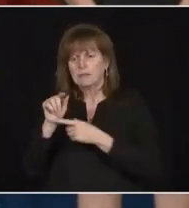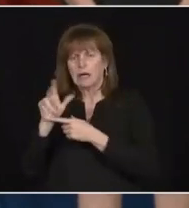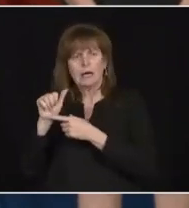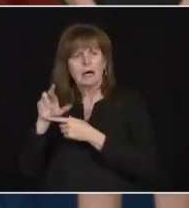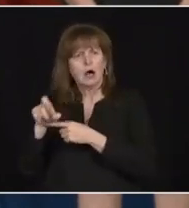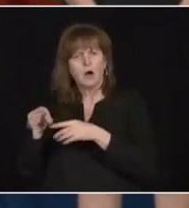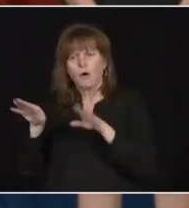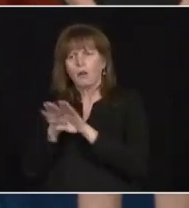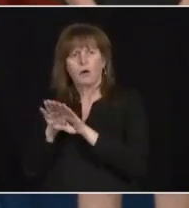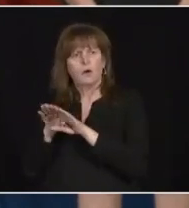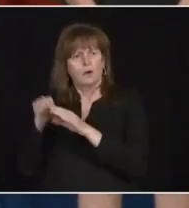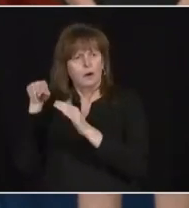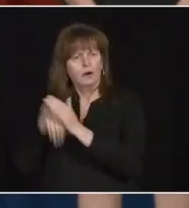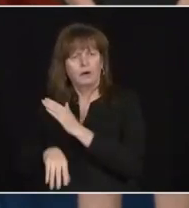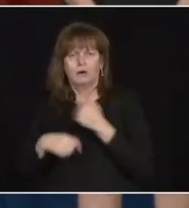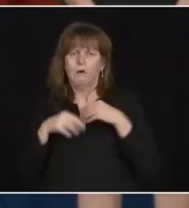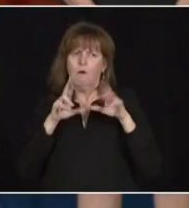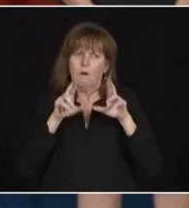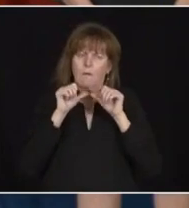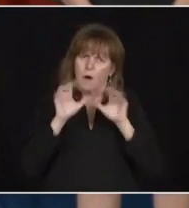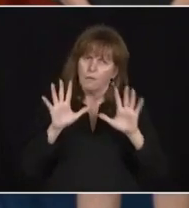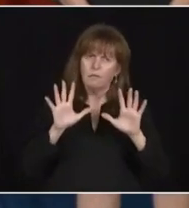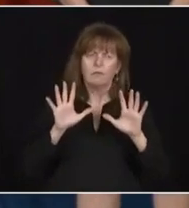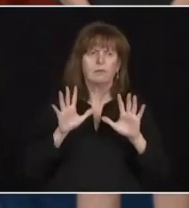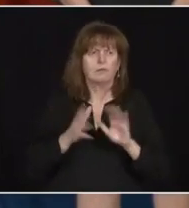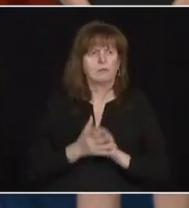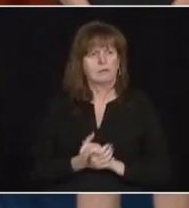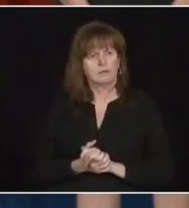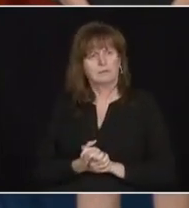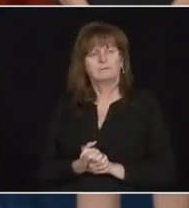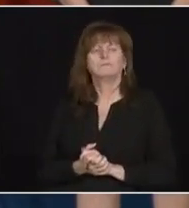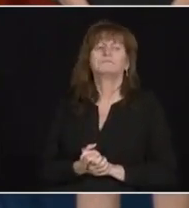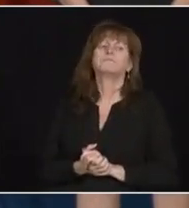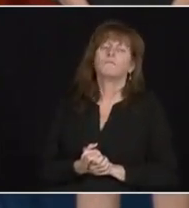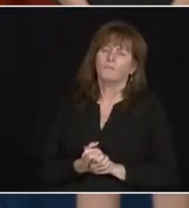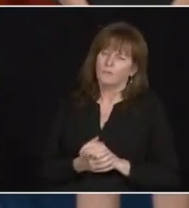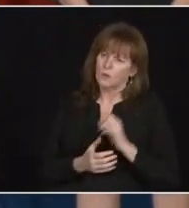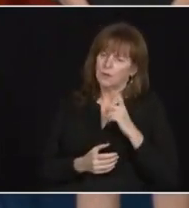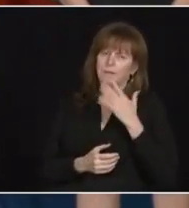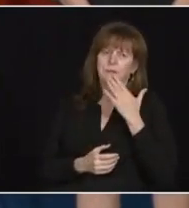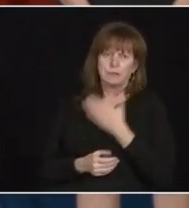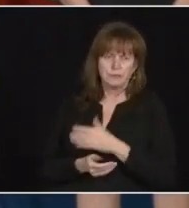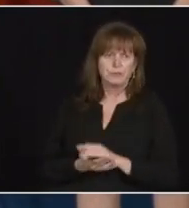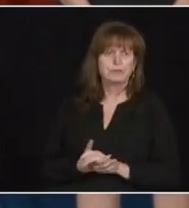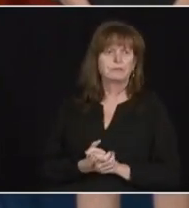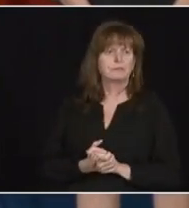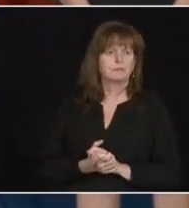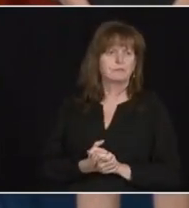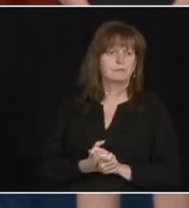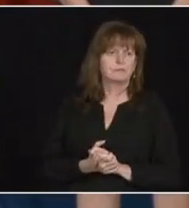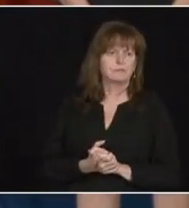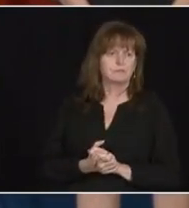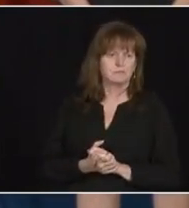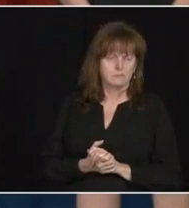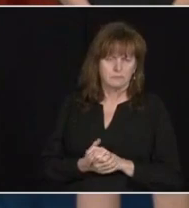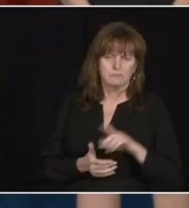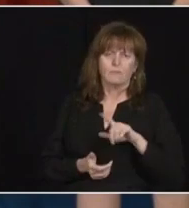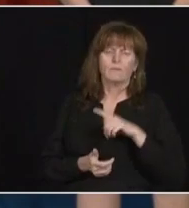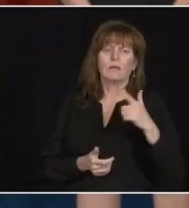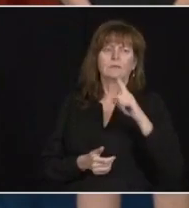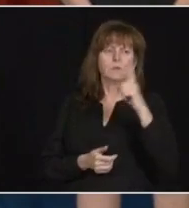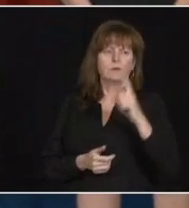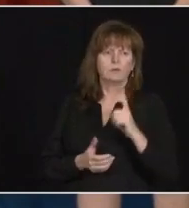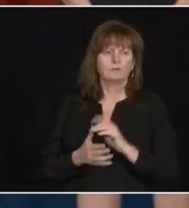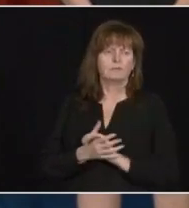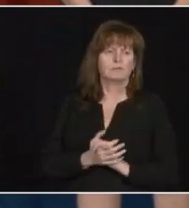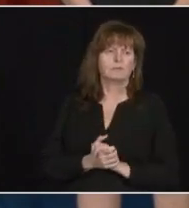Albert. Okay. Thank you. Thank you. Next question. Next question comes from